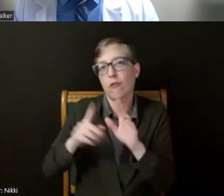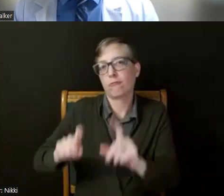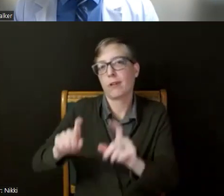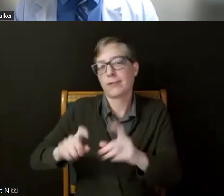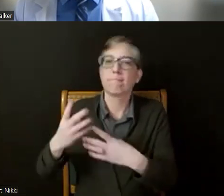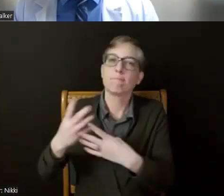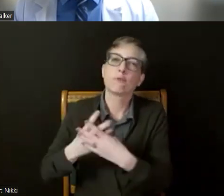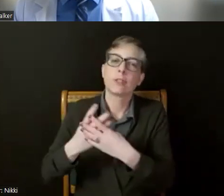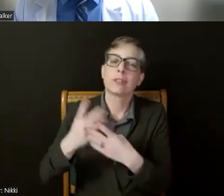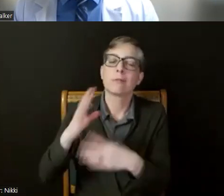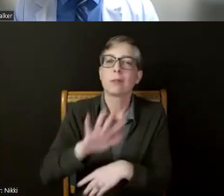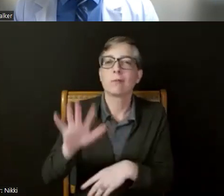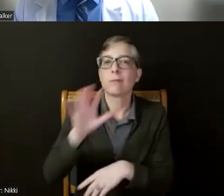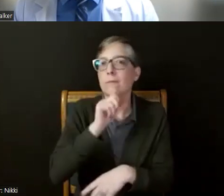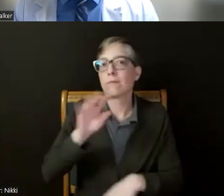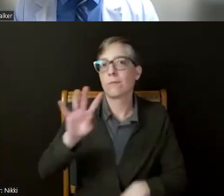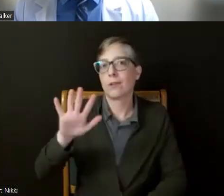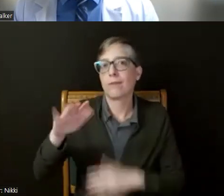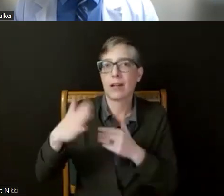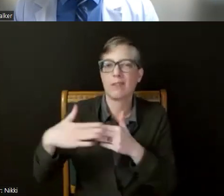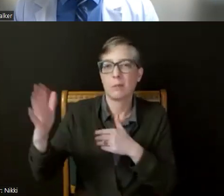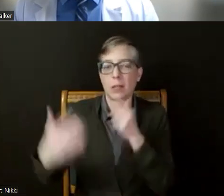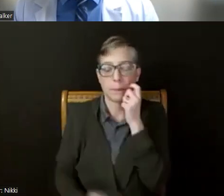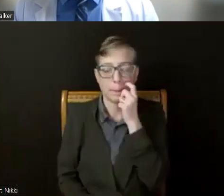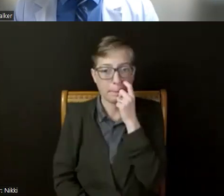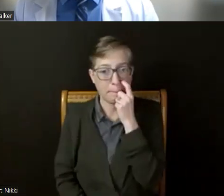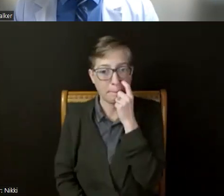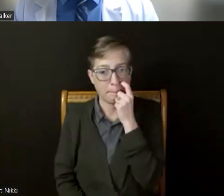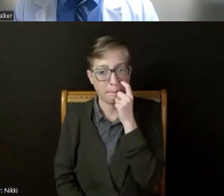what it was previously.